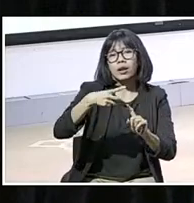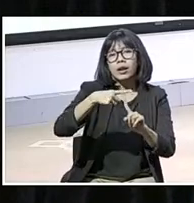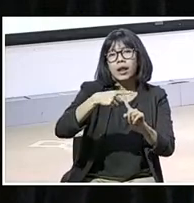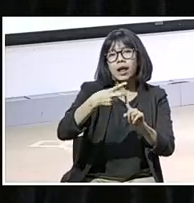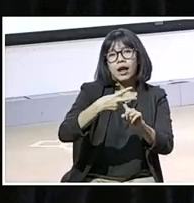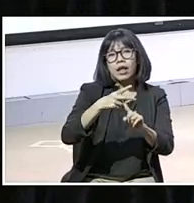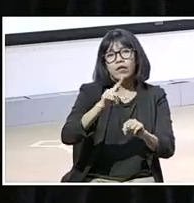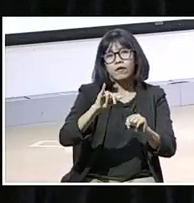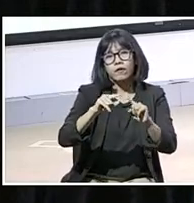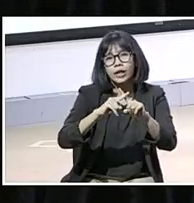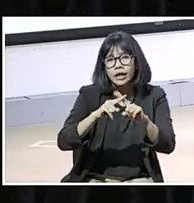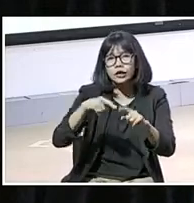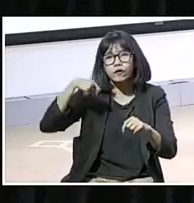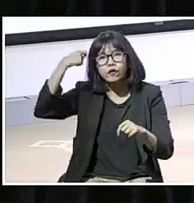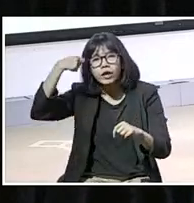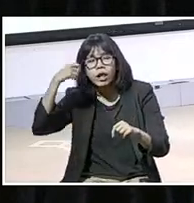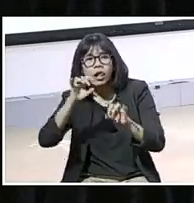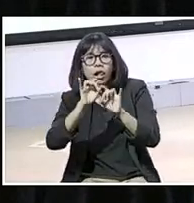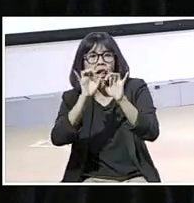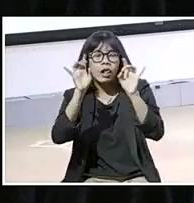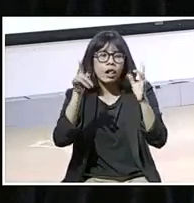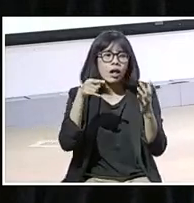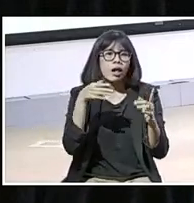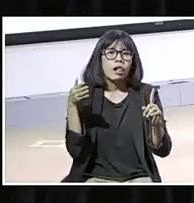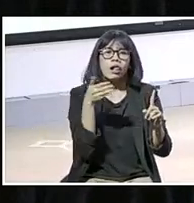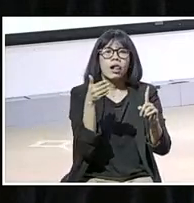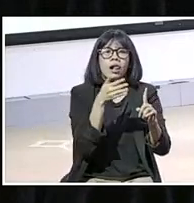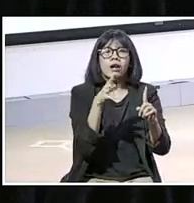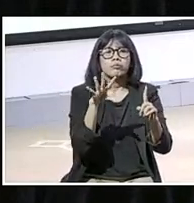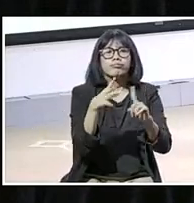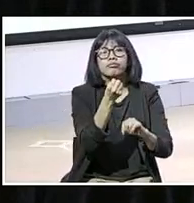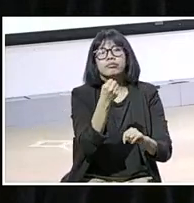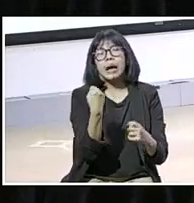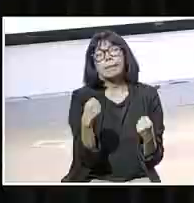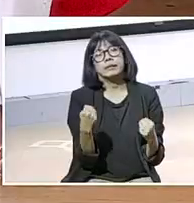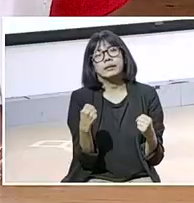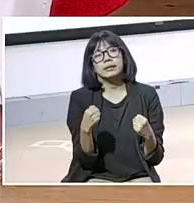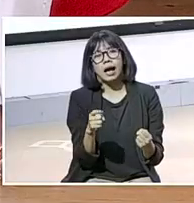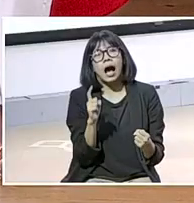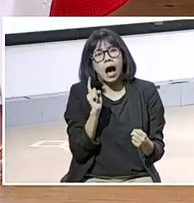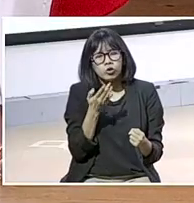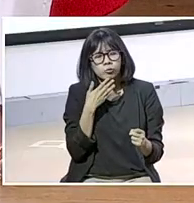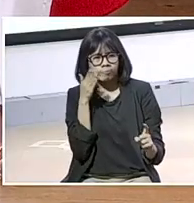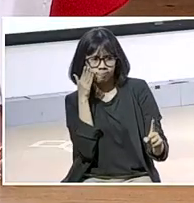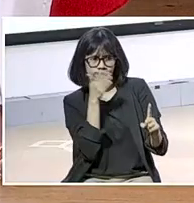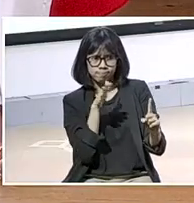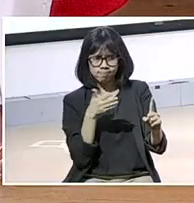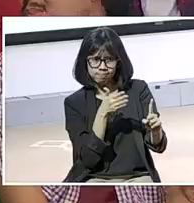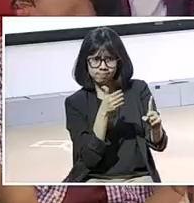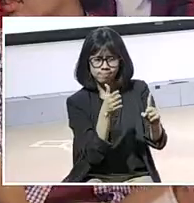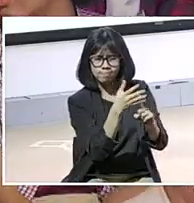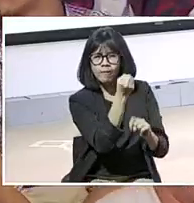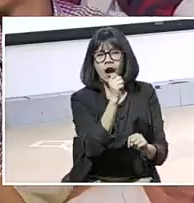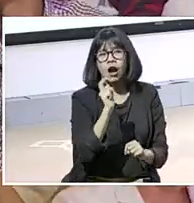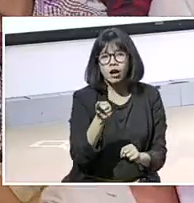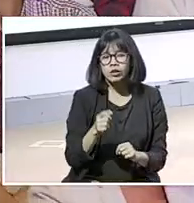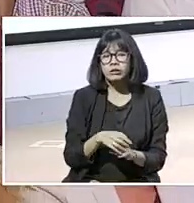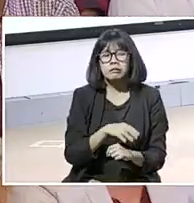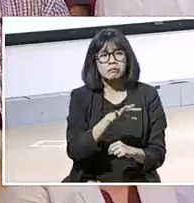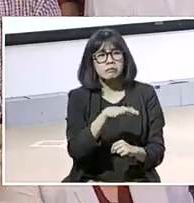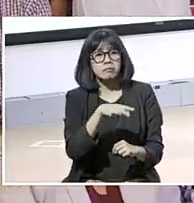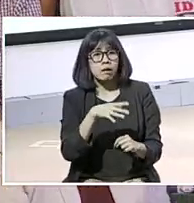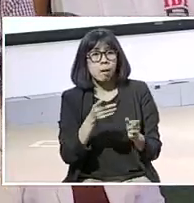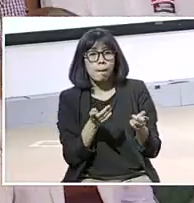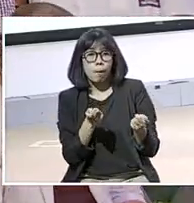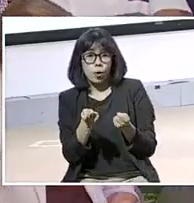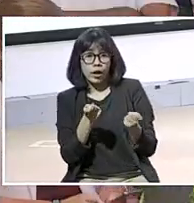So again, figure out those goals and then go out there and make it happen. Yeah. Do you have any specific solutions